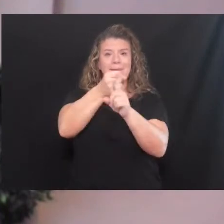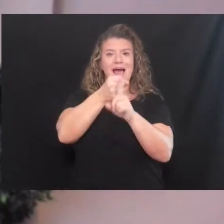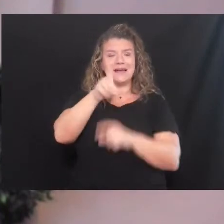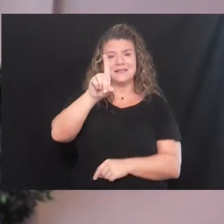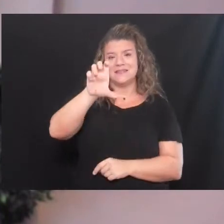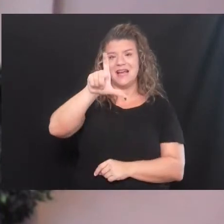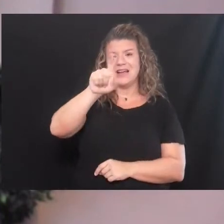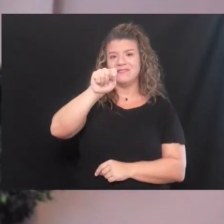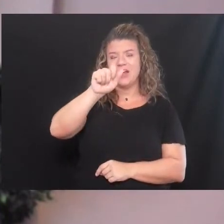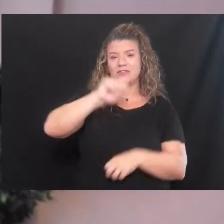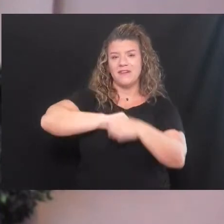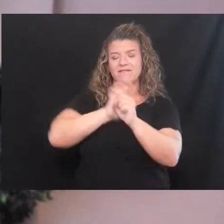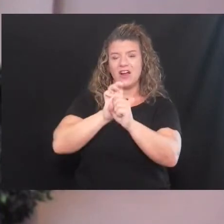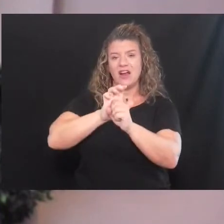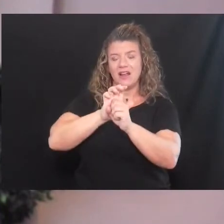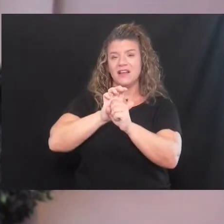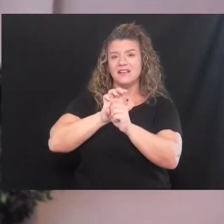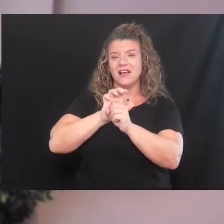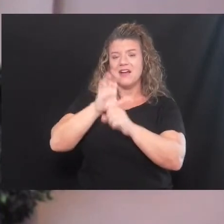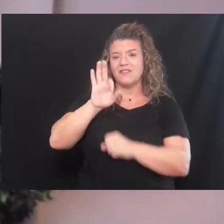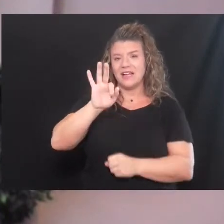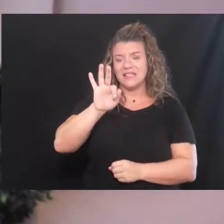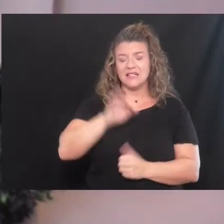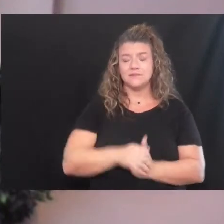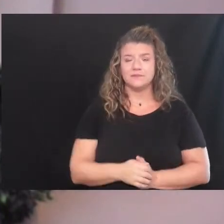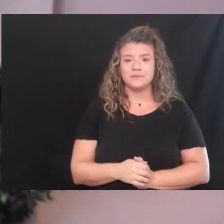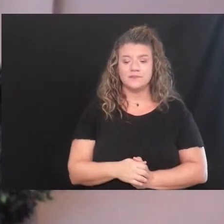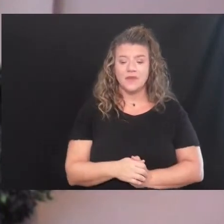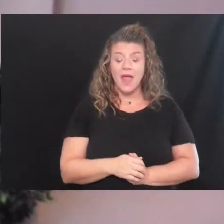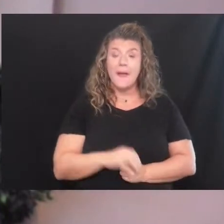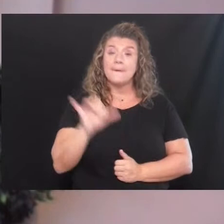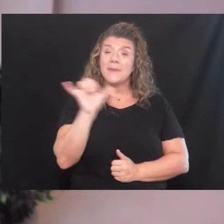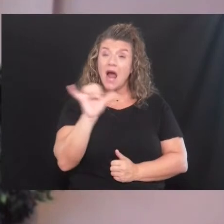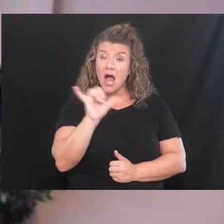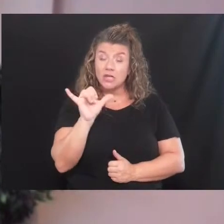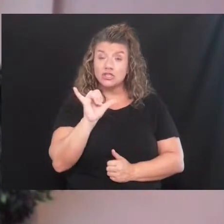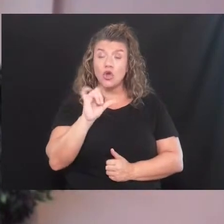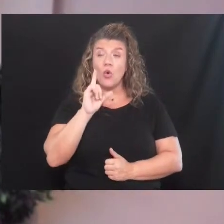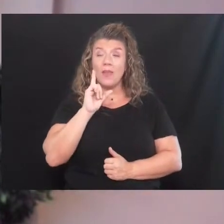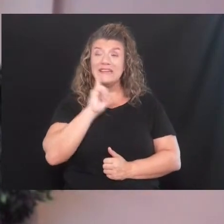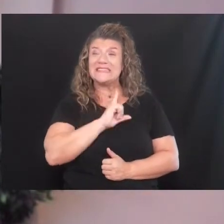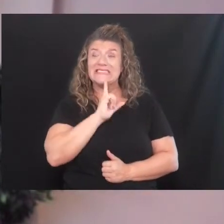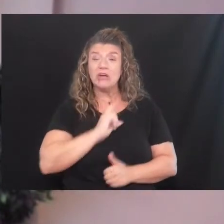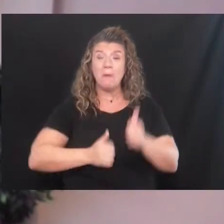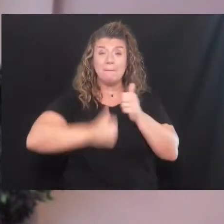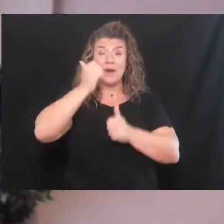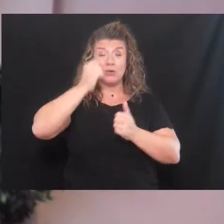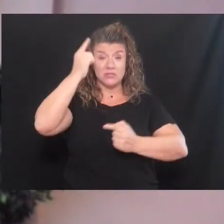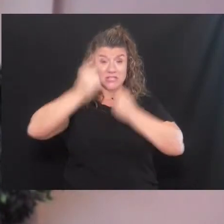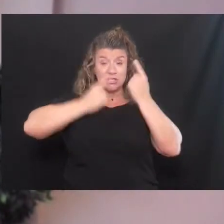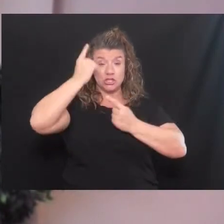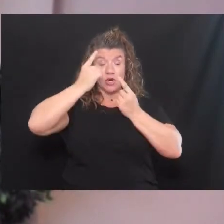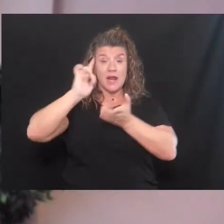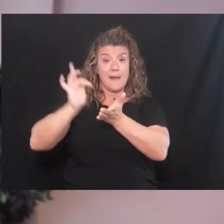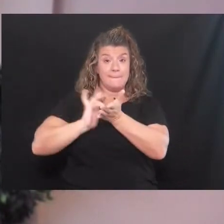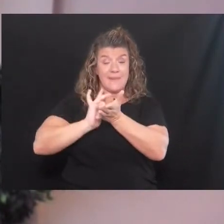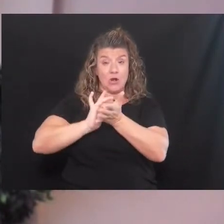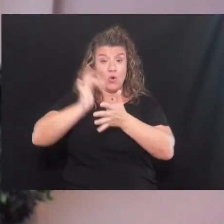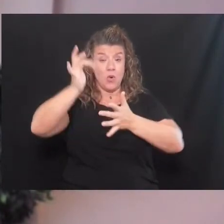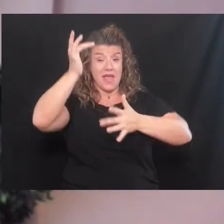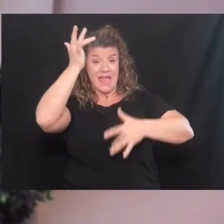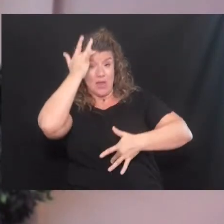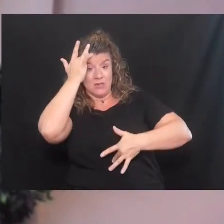variant of COVID-19, but also the single most concerning medical